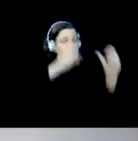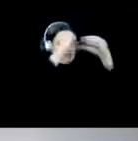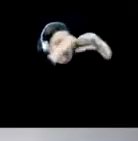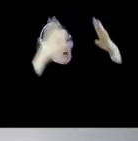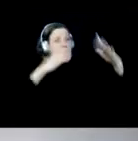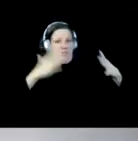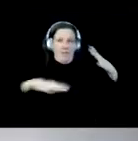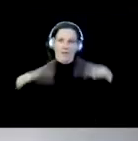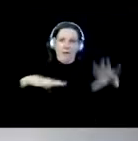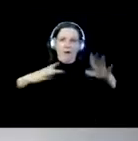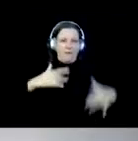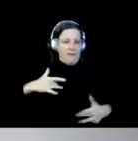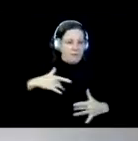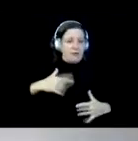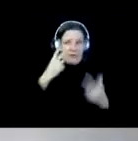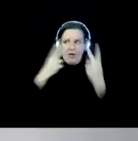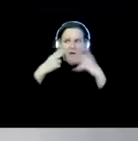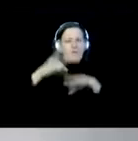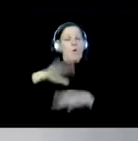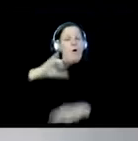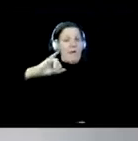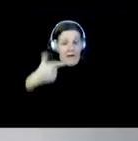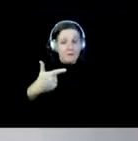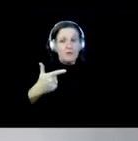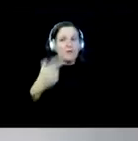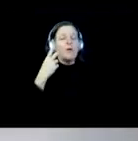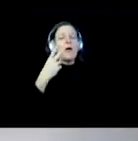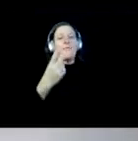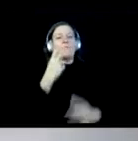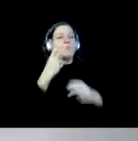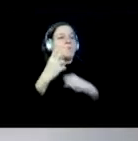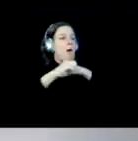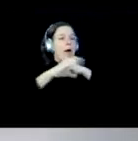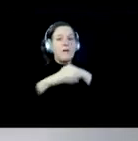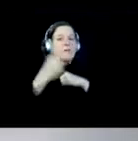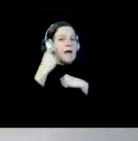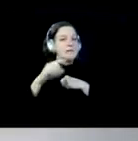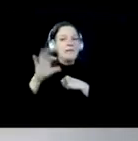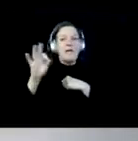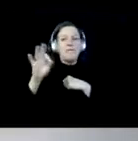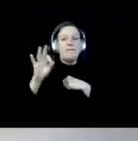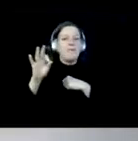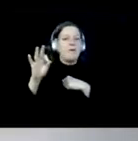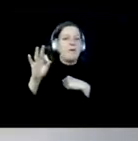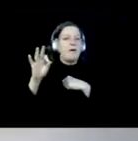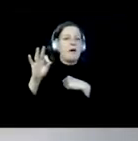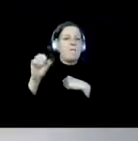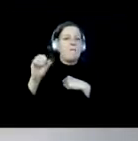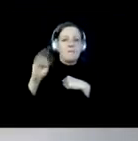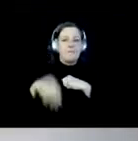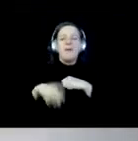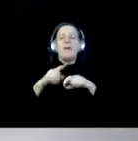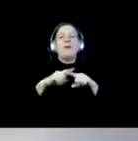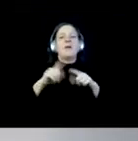you know, if you're on Instagram, you know, you might get an advertisement for Essence, but then there'll be like 10